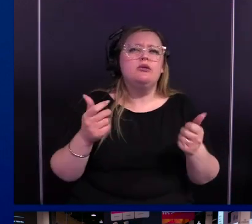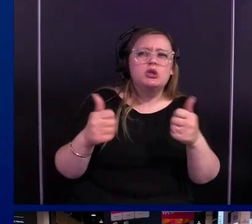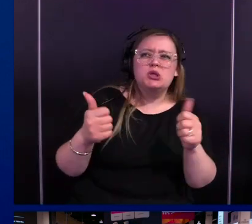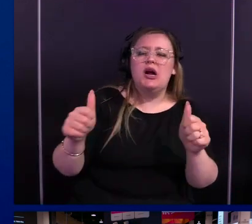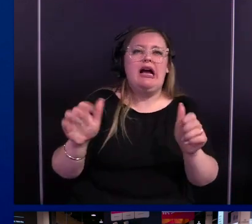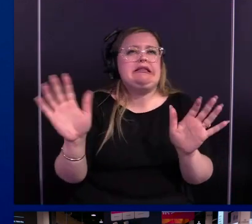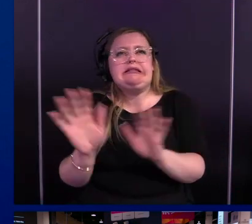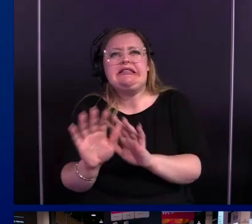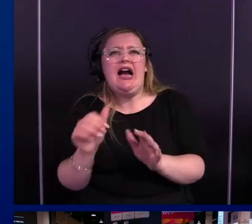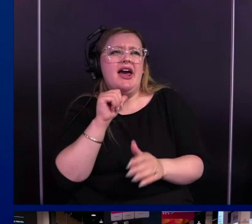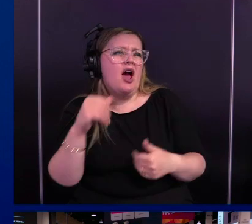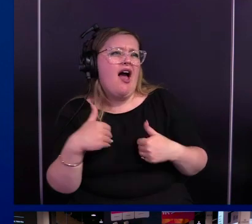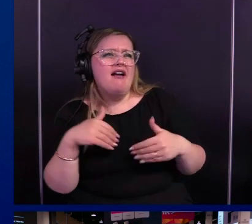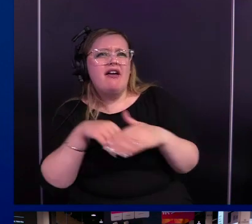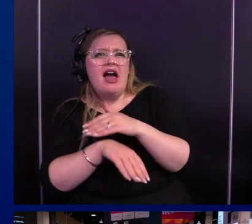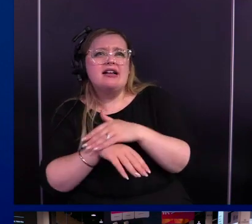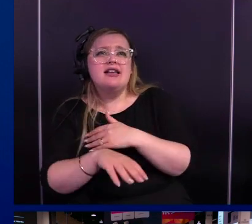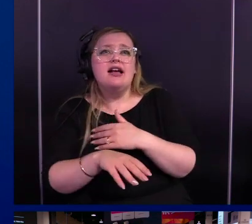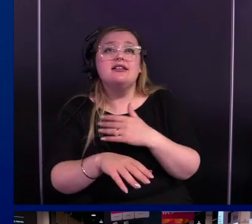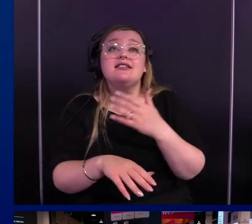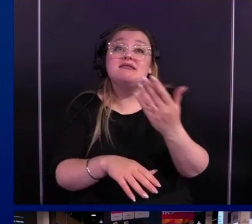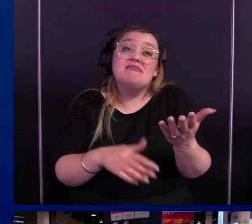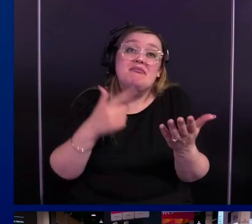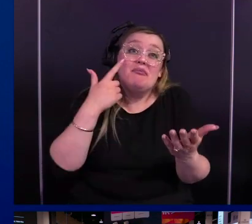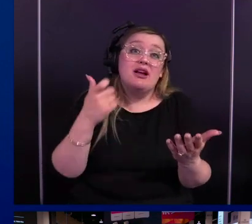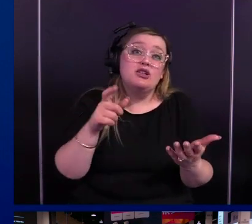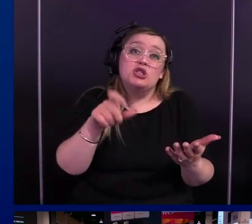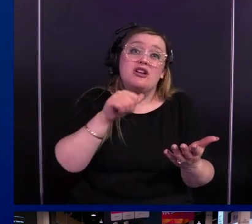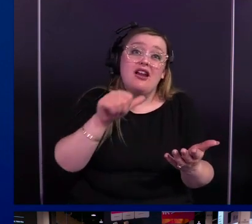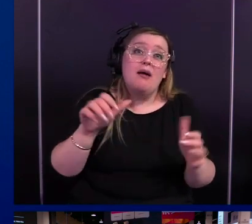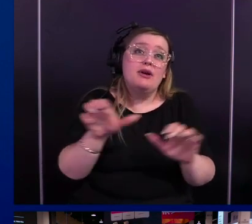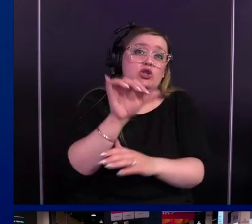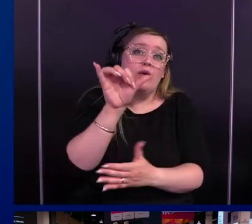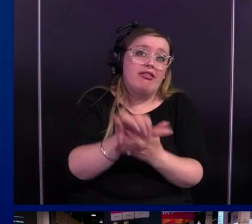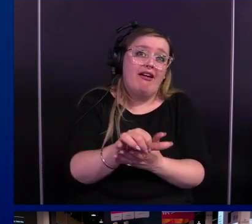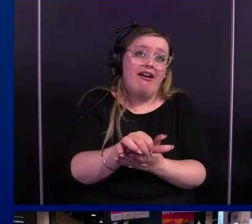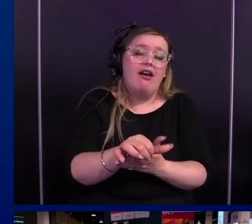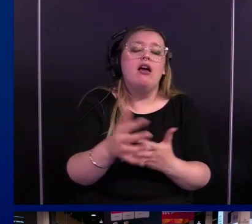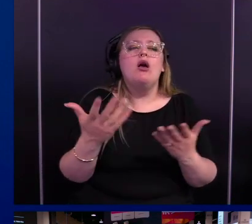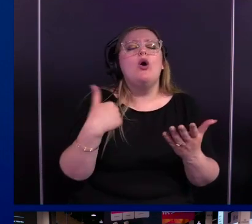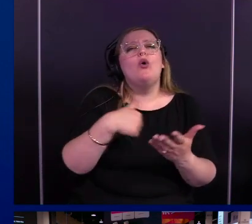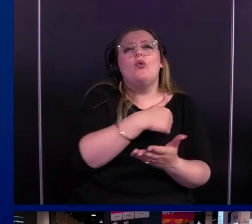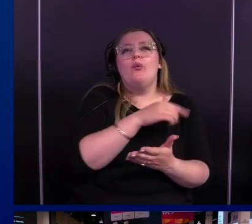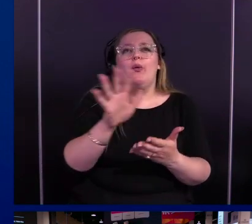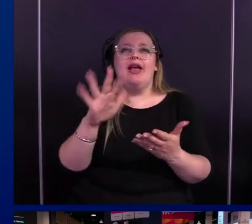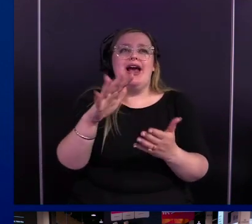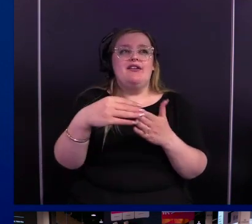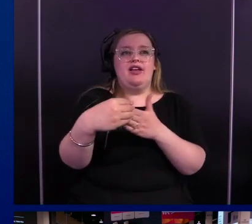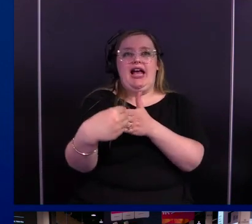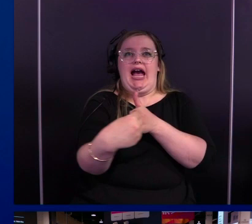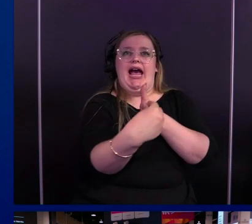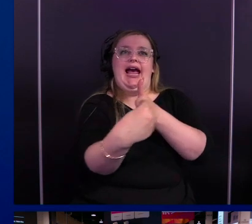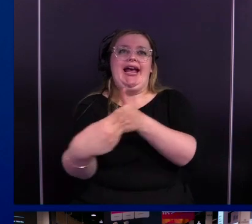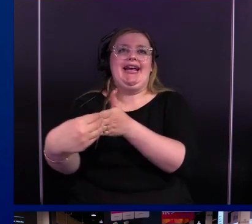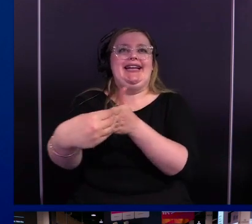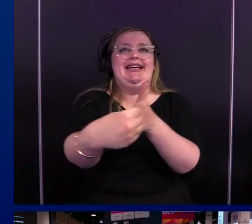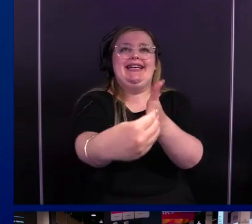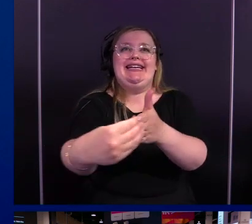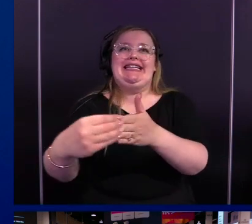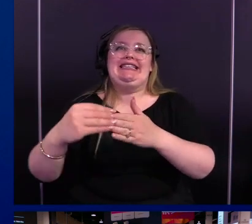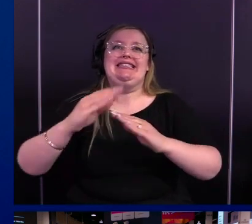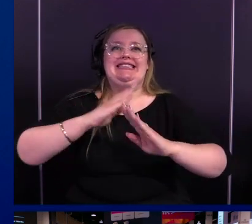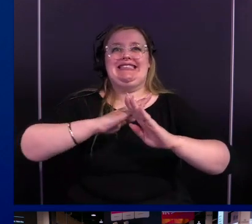do this. Well, that's because you shouldn't be doing that thing. We kind of guide it like a maze to where you can